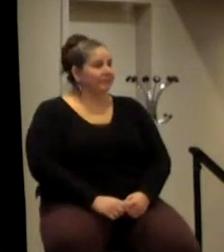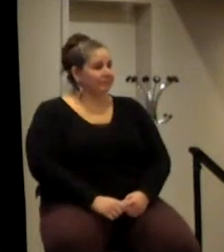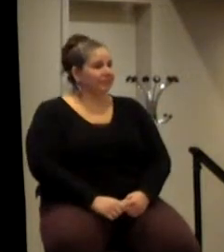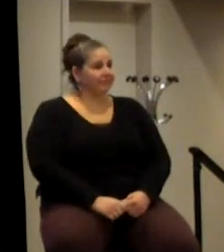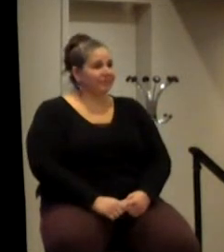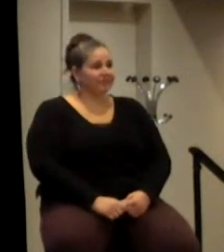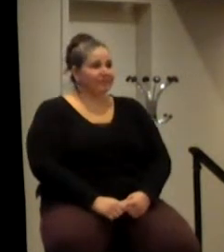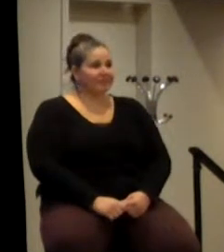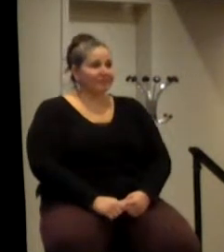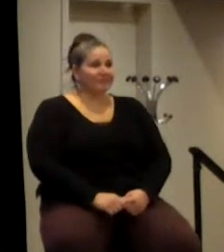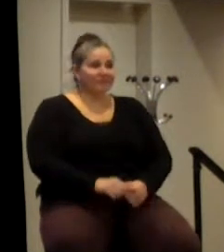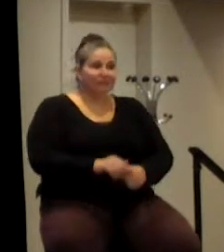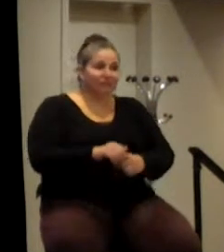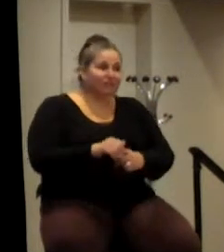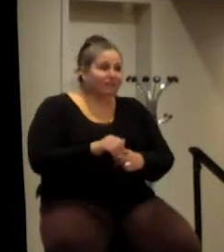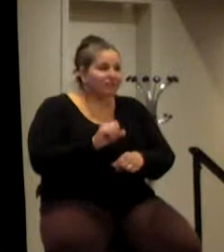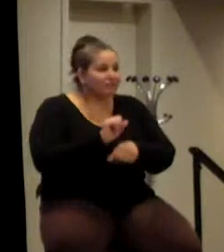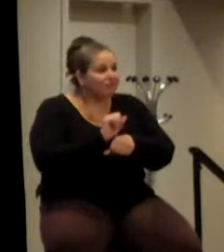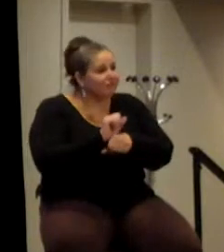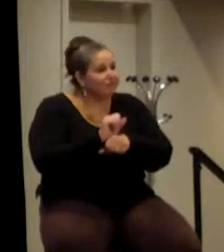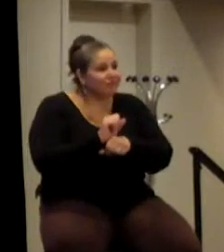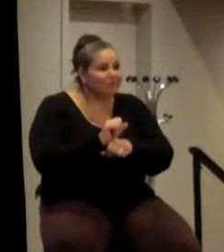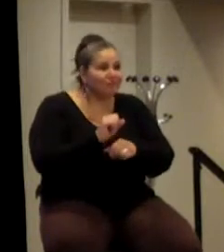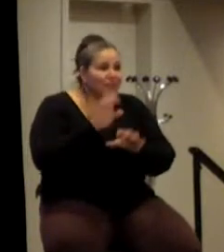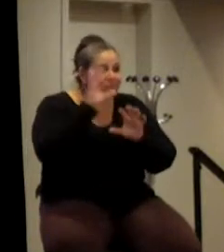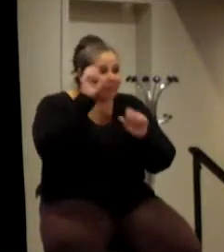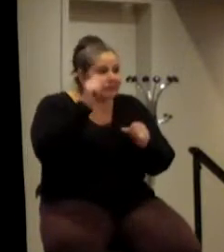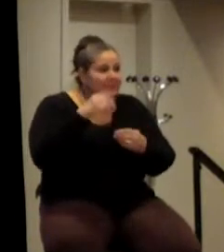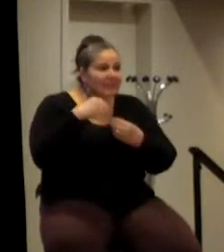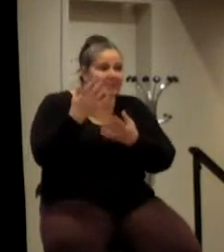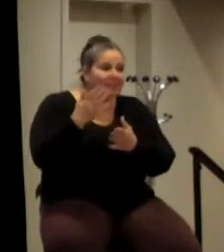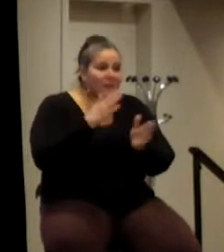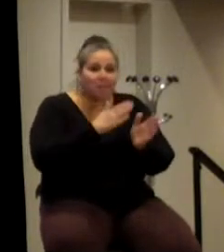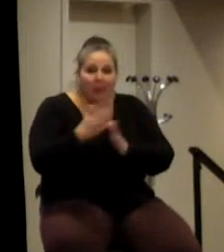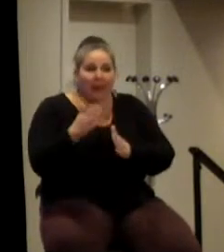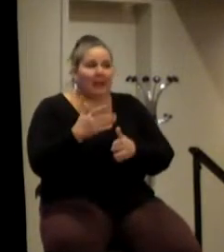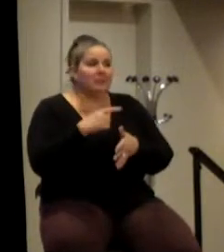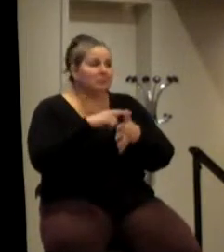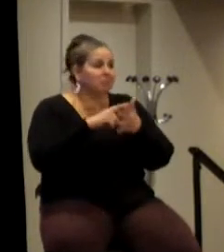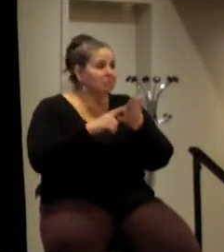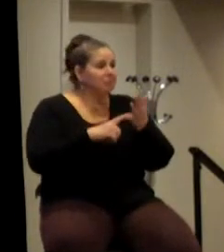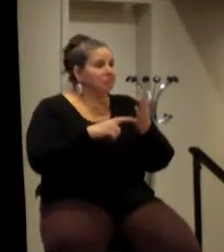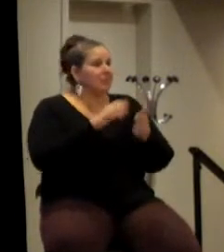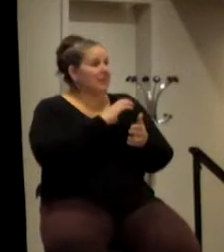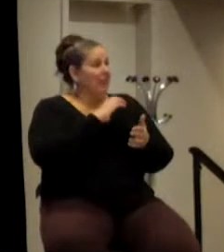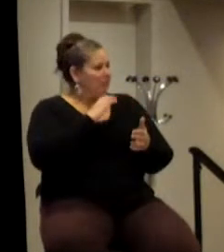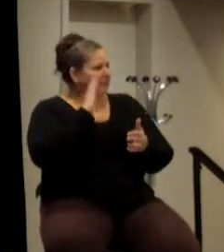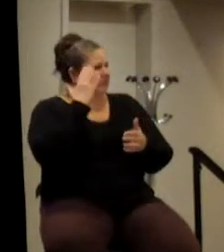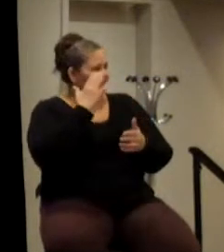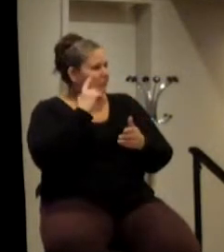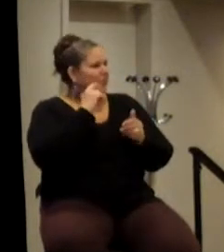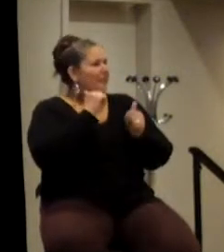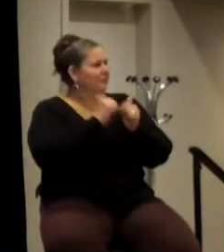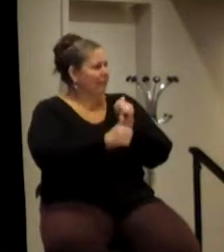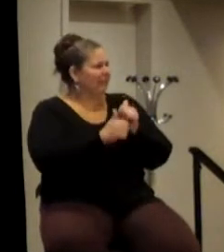House seems likely to pass the president's plan, and the Senate's always been the